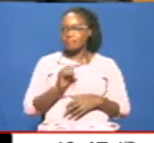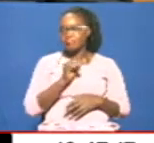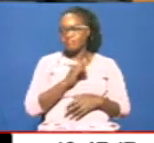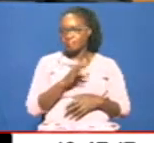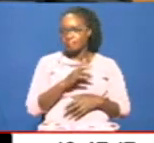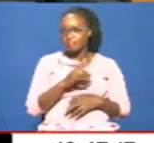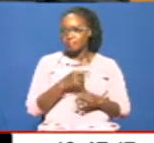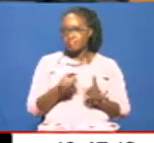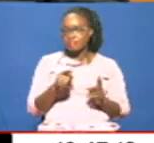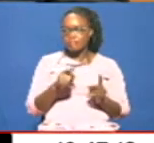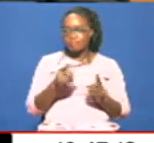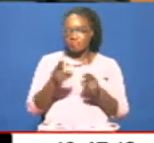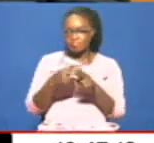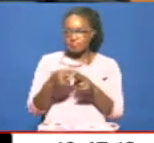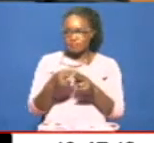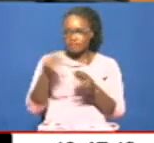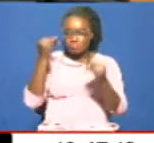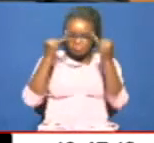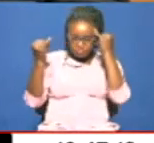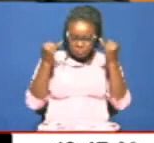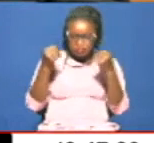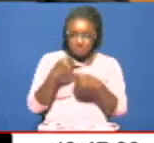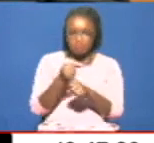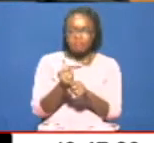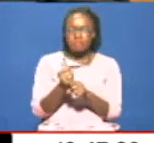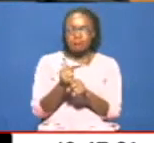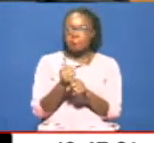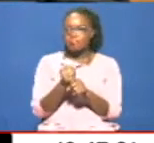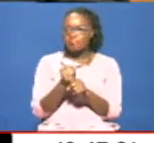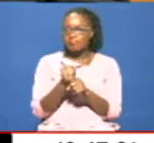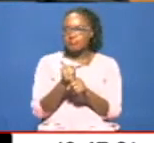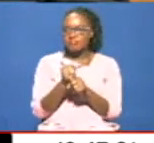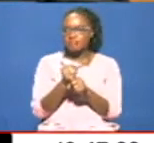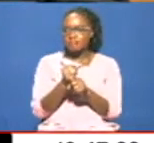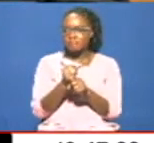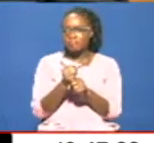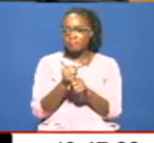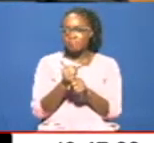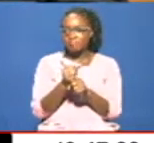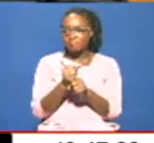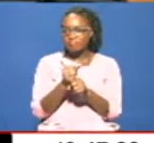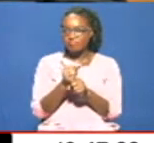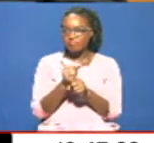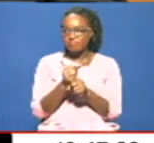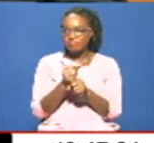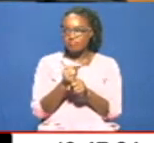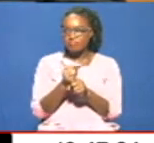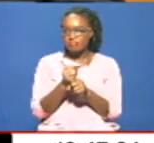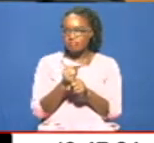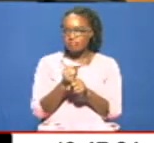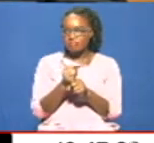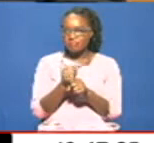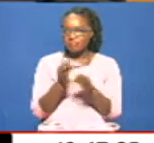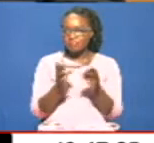we are heading and the innovations that we're making are such that you will not, your meter will, even if you're using